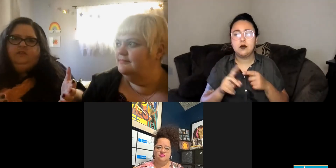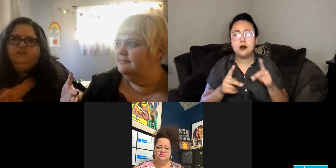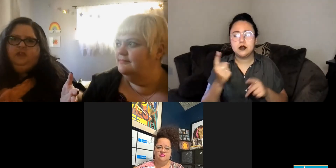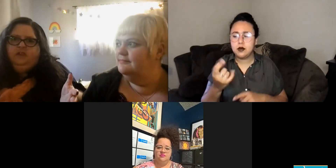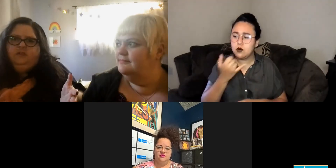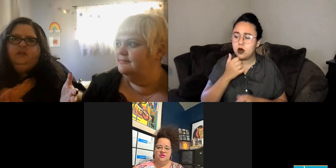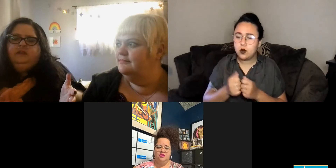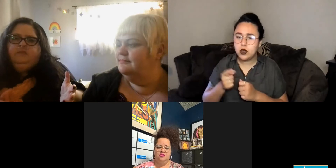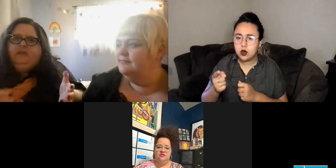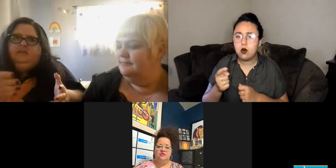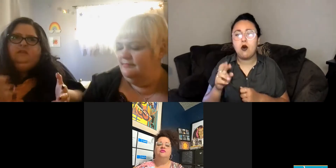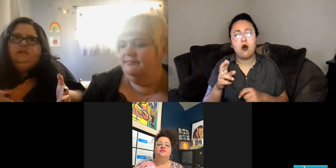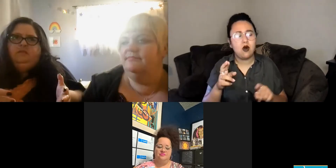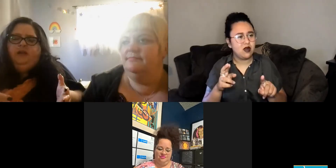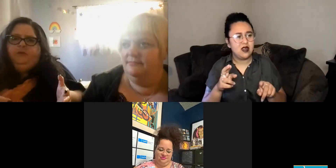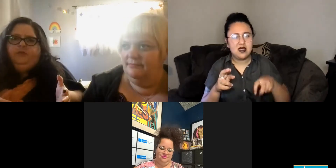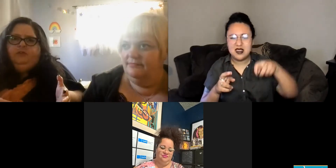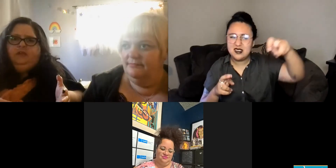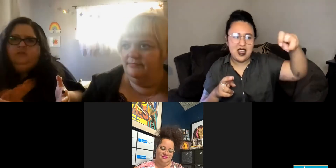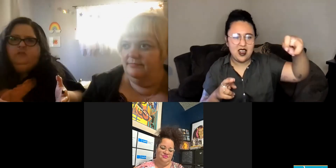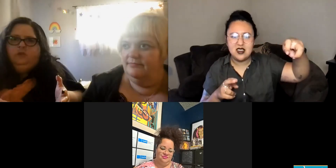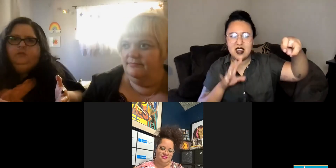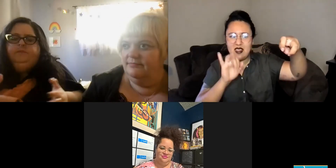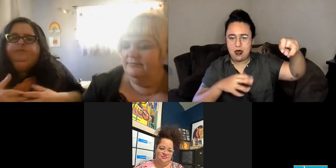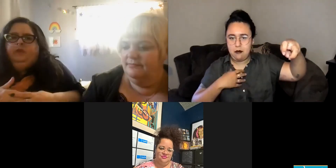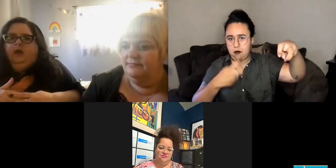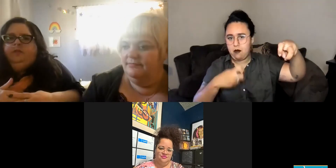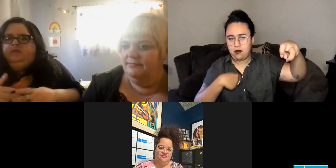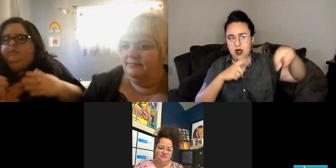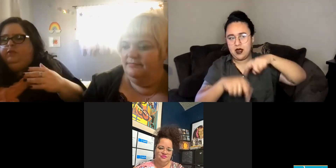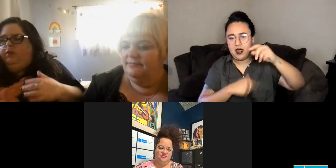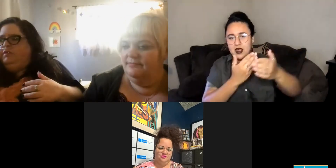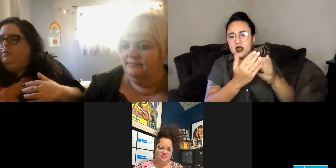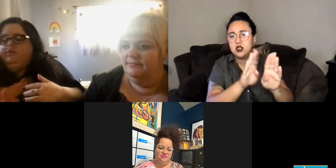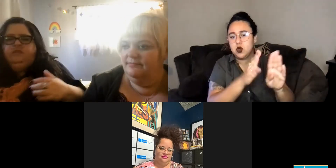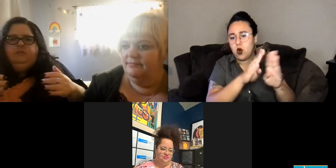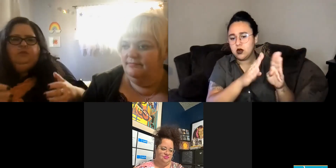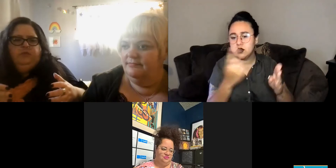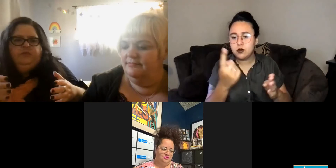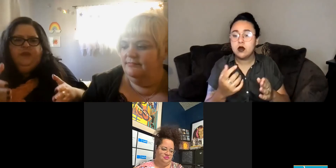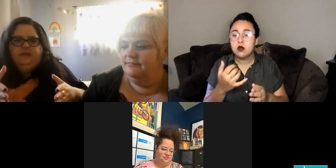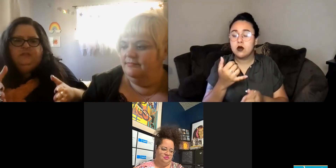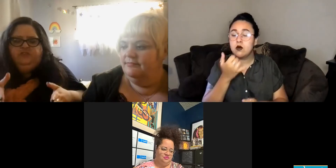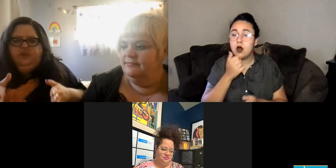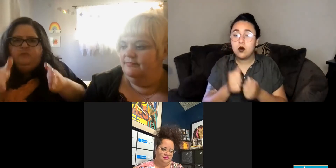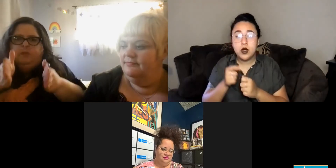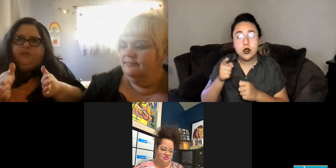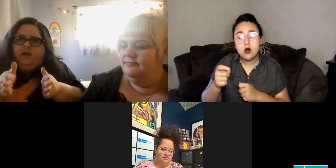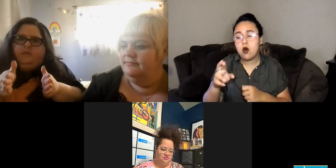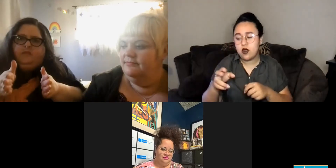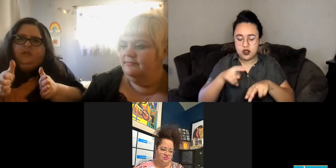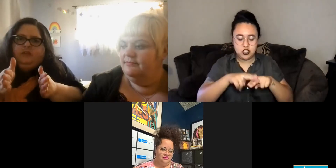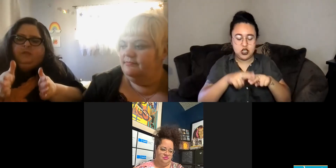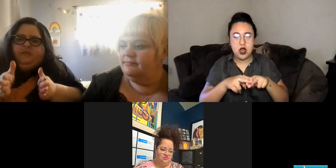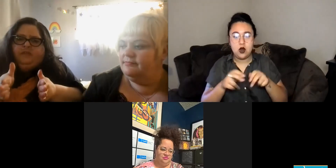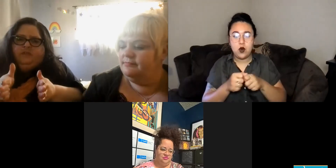that there are stairs that makes it impossible for you to get to the door? Is there something wrong with you, or is there something wrong with the fact that the chair was built with